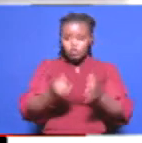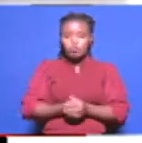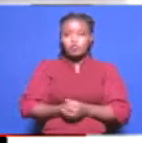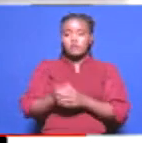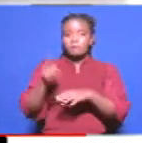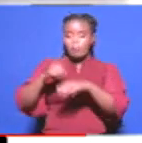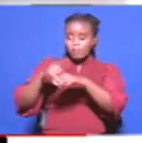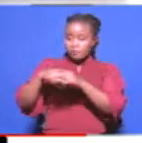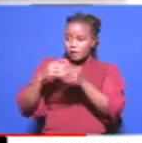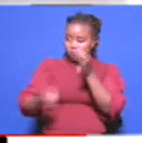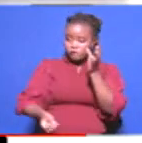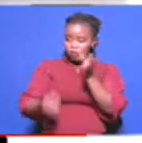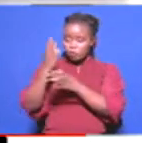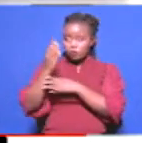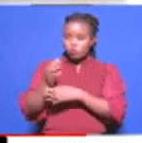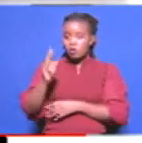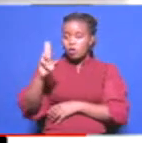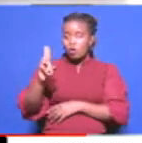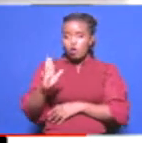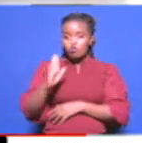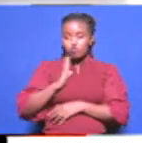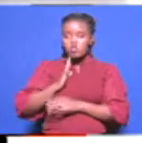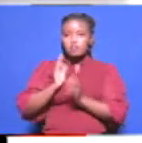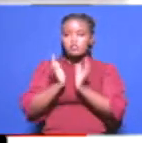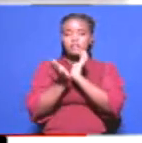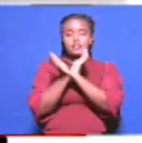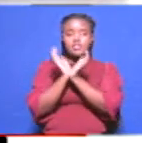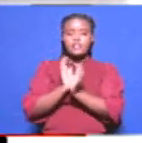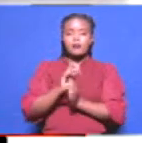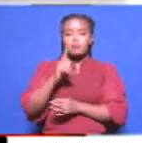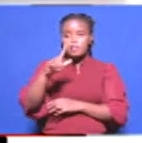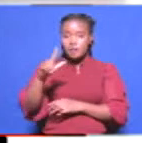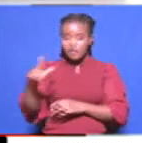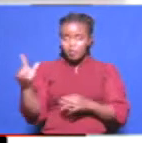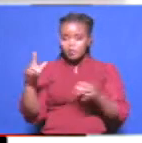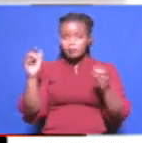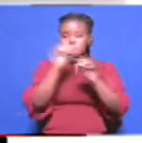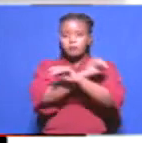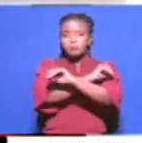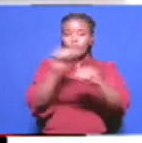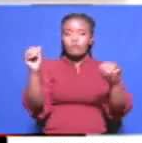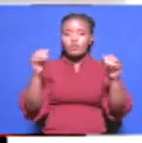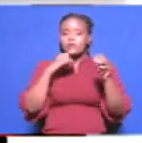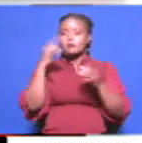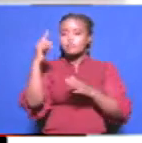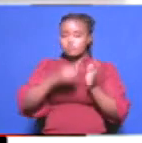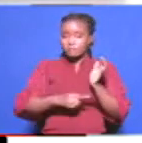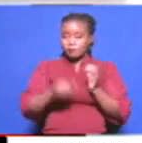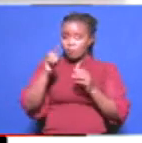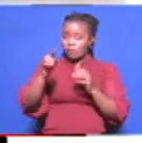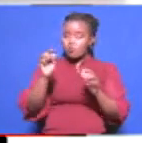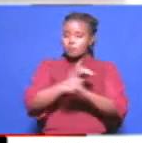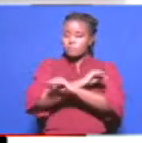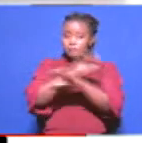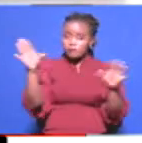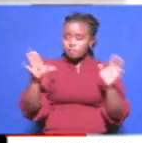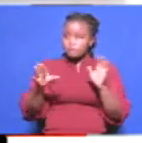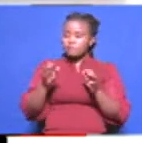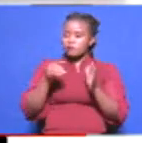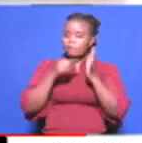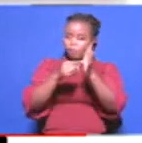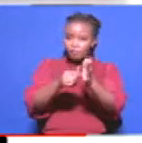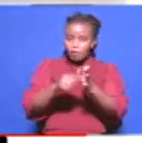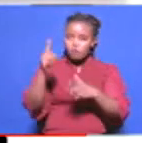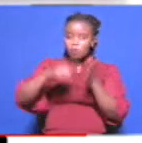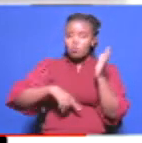commissioning of the Ulinzi Sports Complex in Langata, the president said the complex is a clear testimony of what resources in